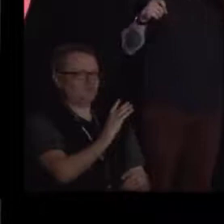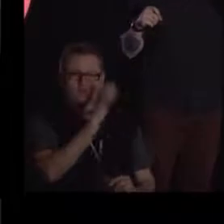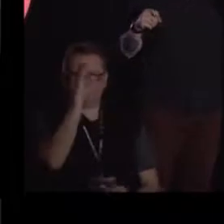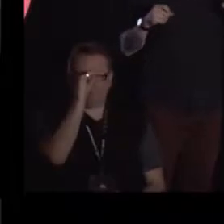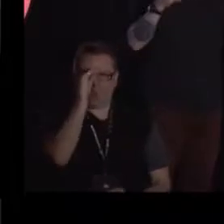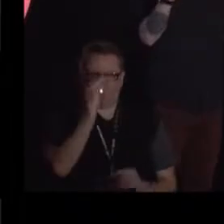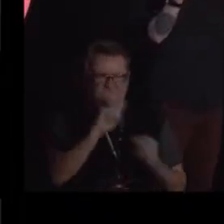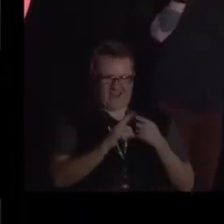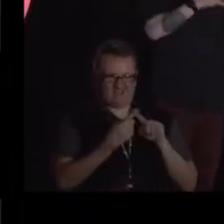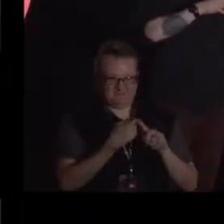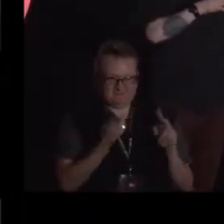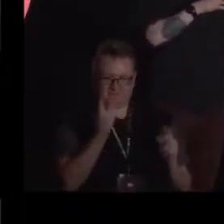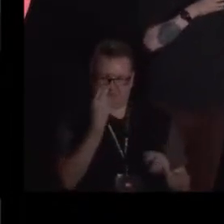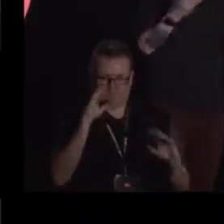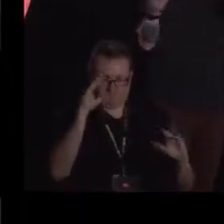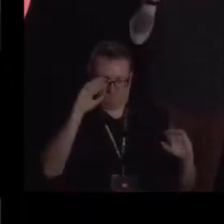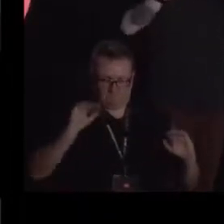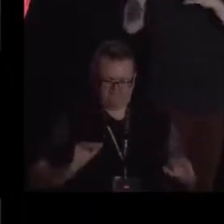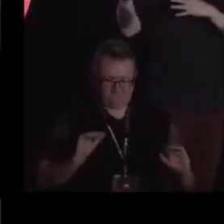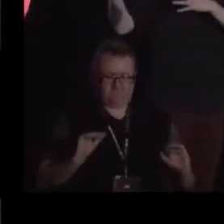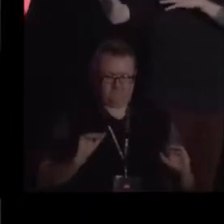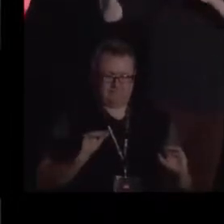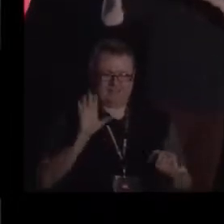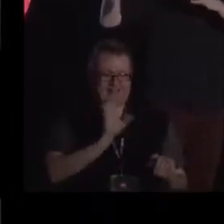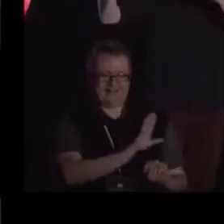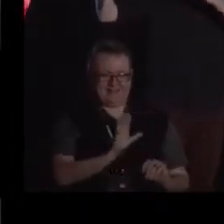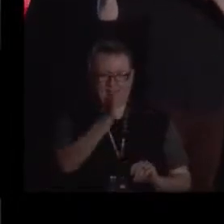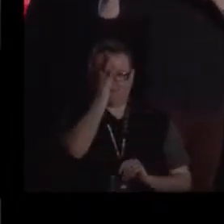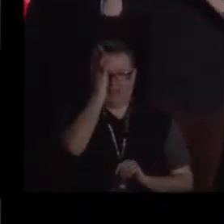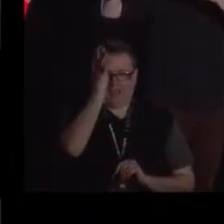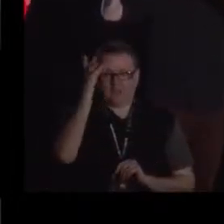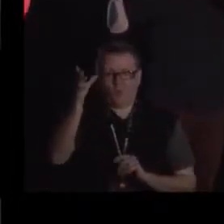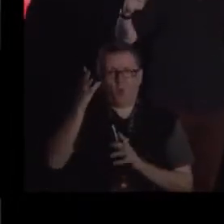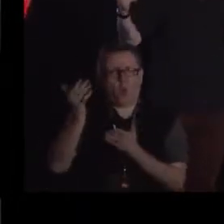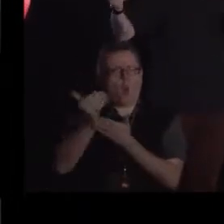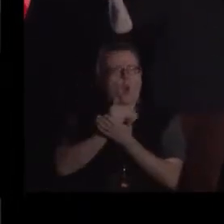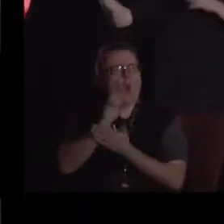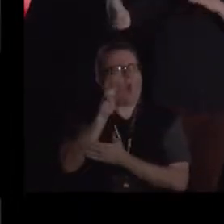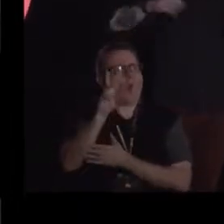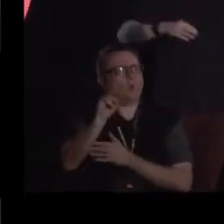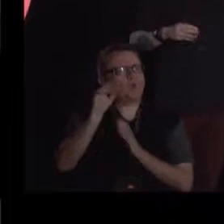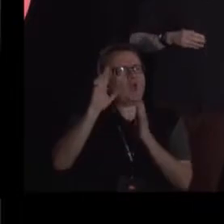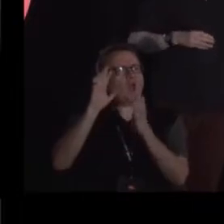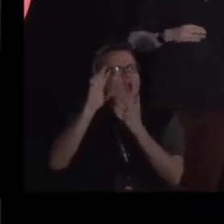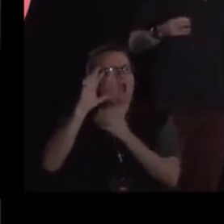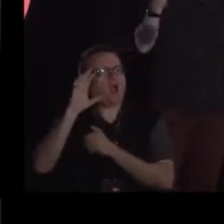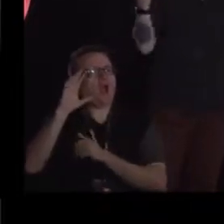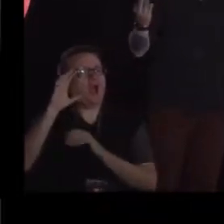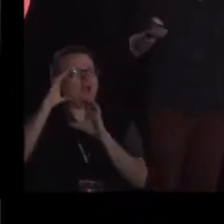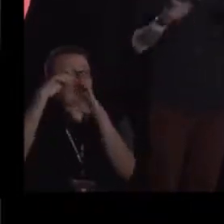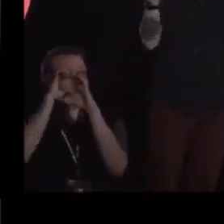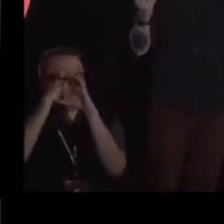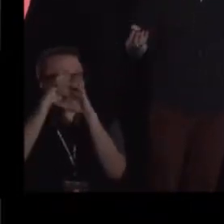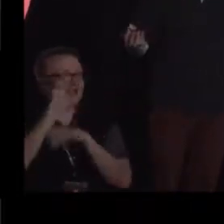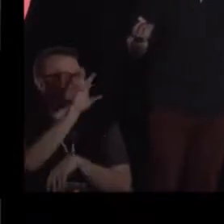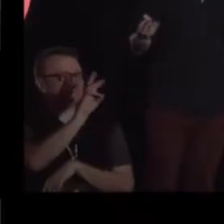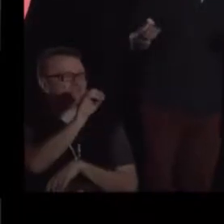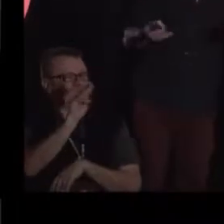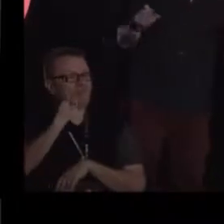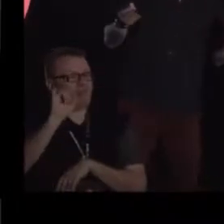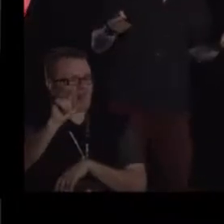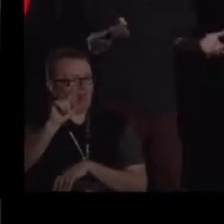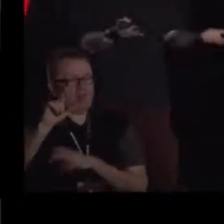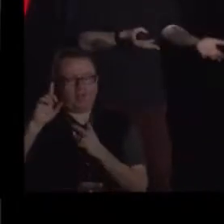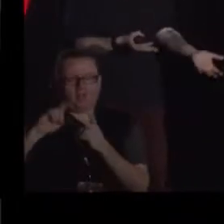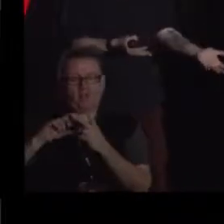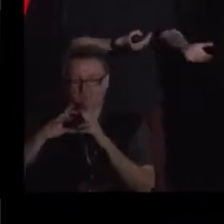two schoolboy friends, one of their dads owned a 60mm Bolex camera and brought it home for them for, you know,